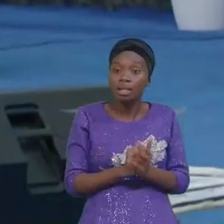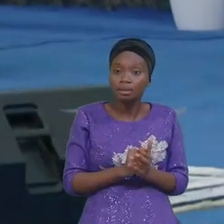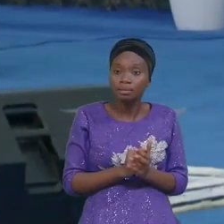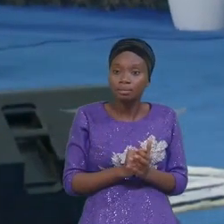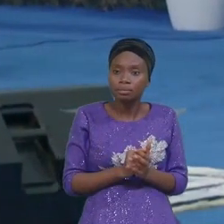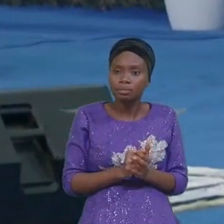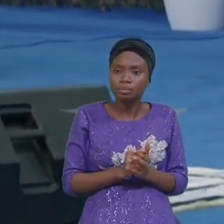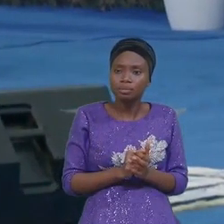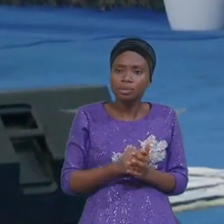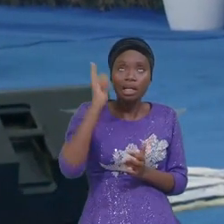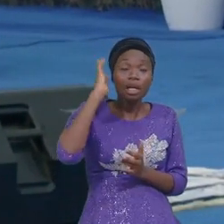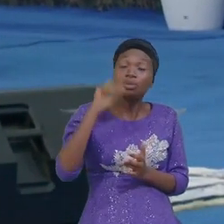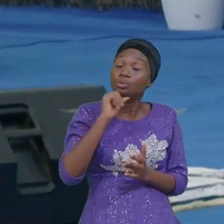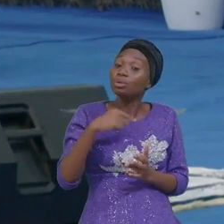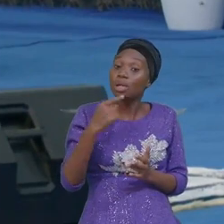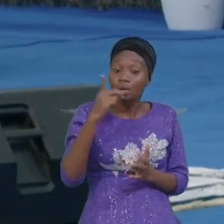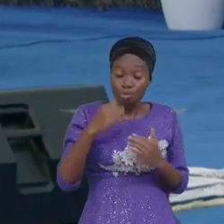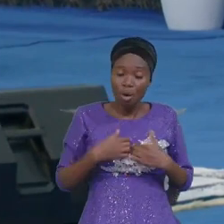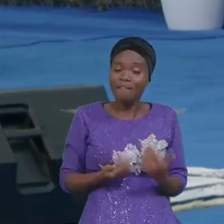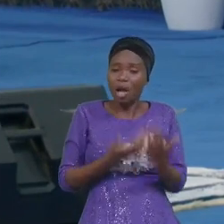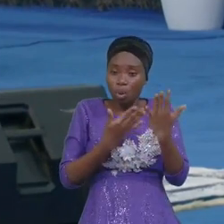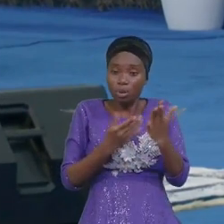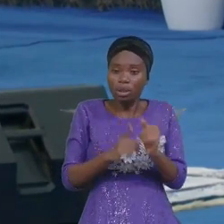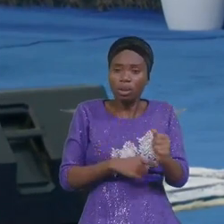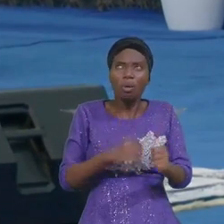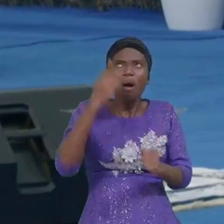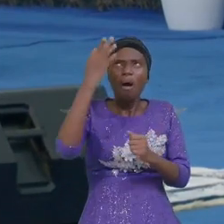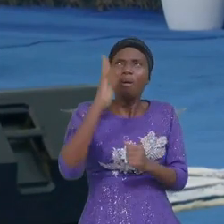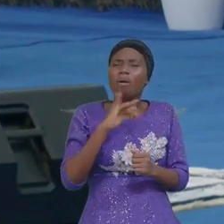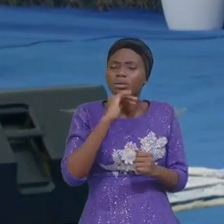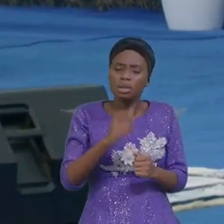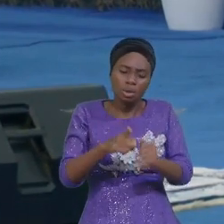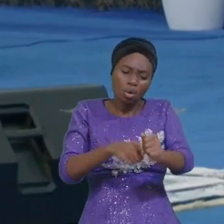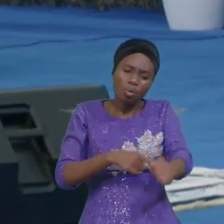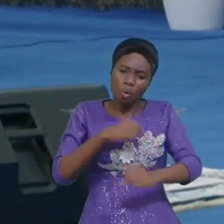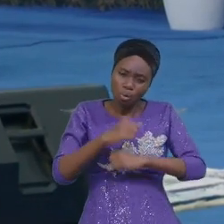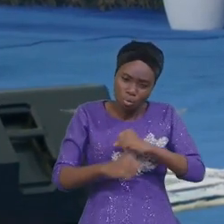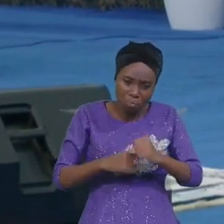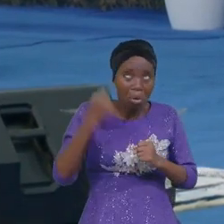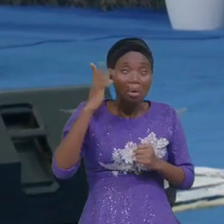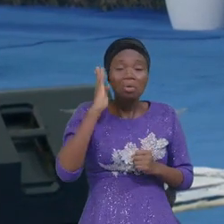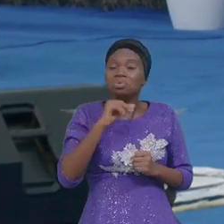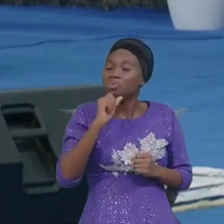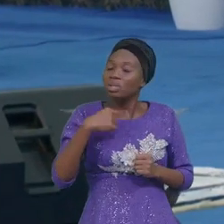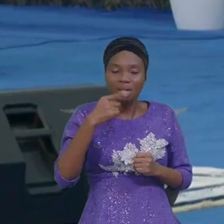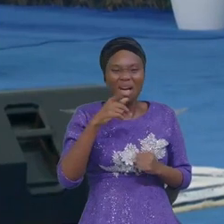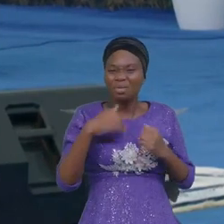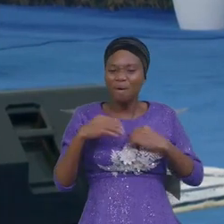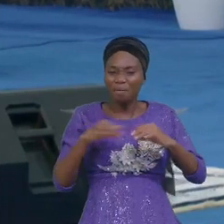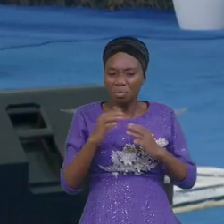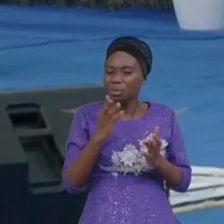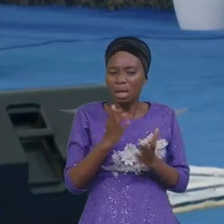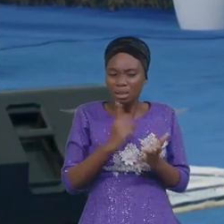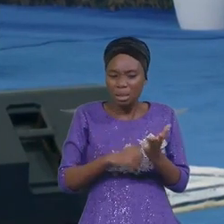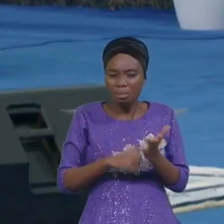you've waited so long, he's long suffering. He'll not say, you've done something unpardonable. No, he's